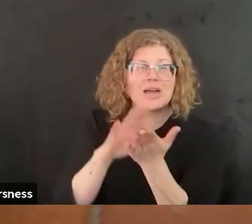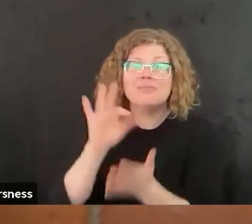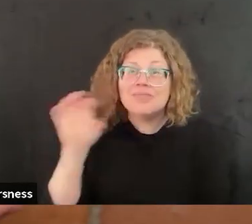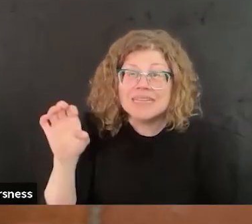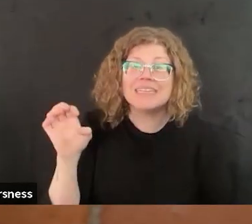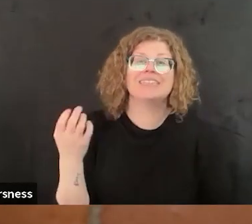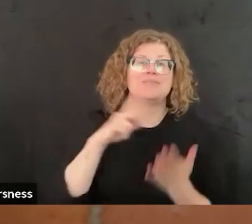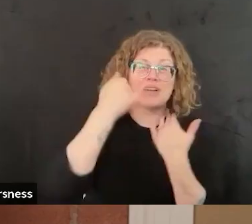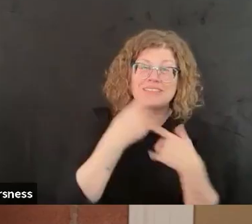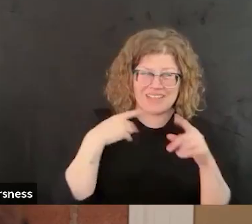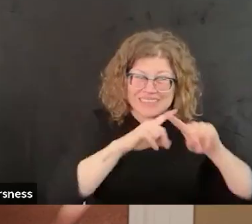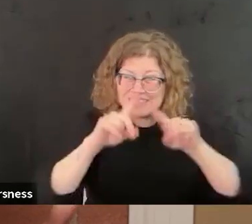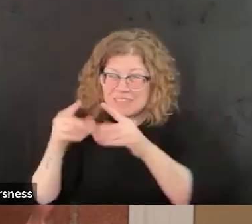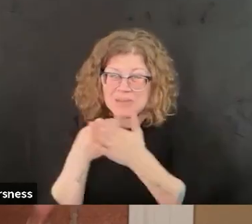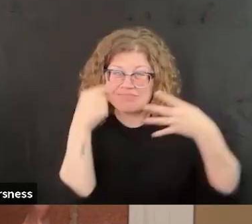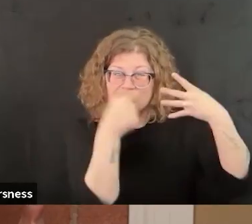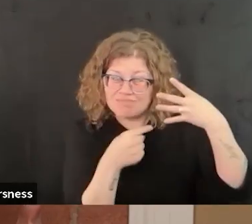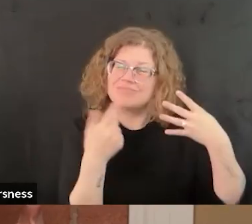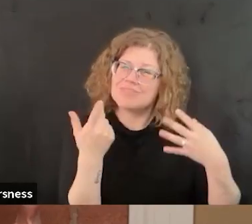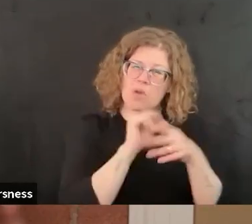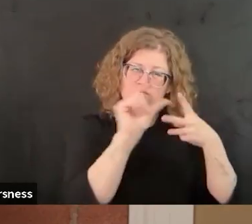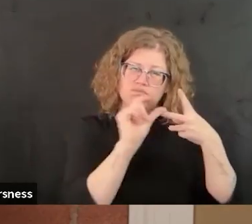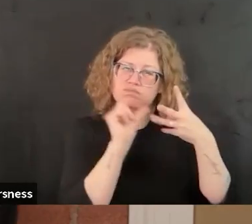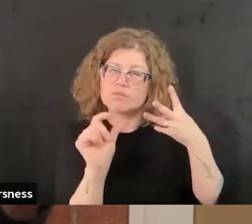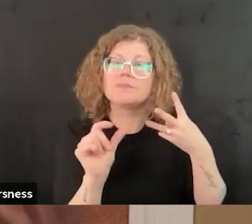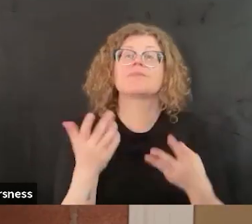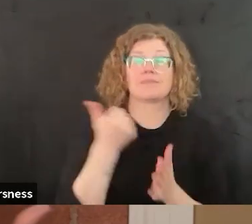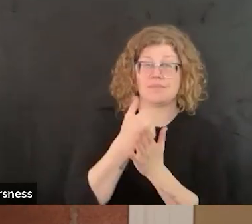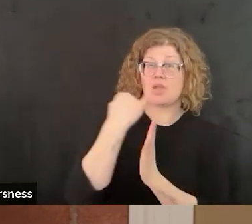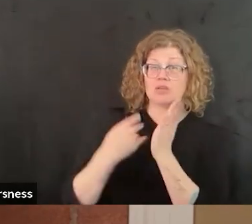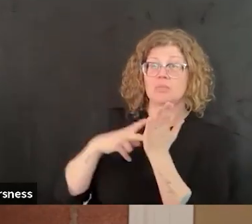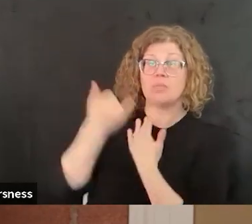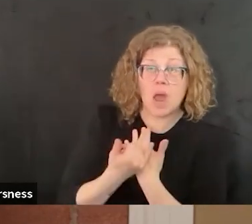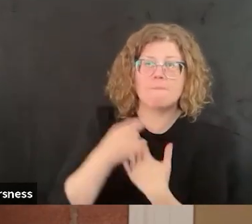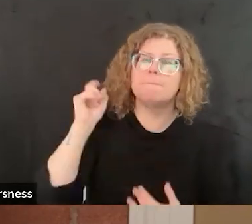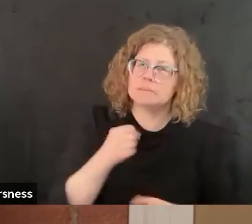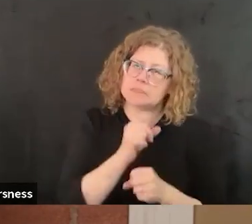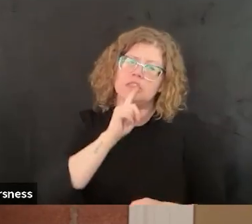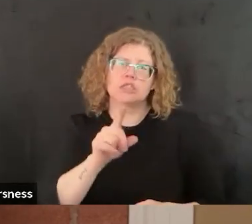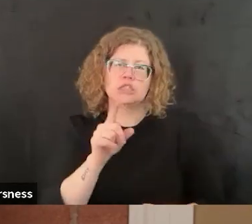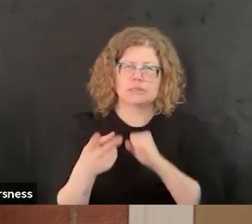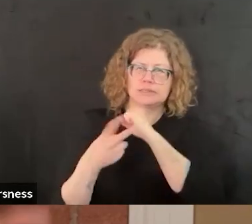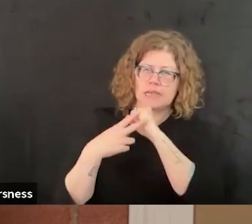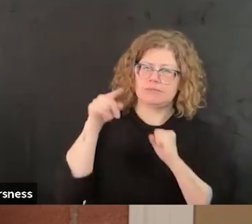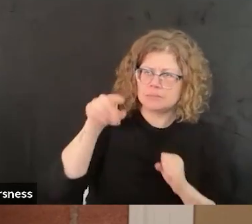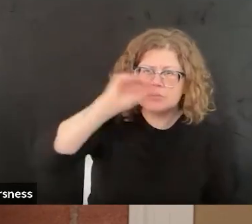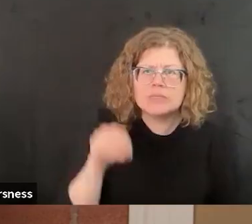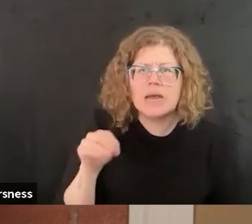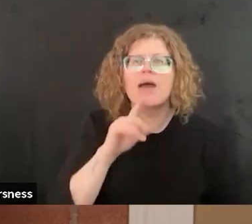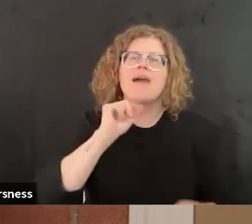is the fee for your idea. Within the artist budget, you have to reserve a large part of your budget for the making of the